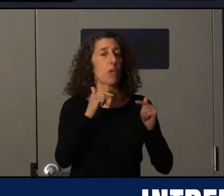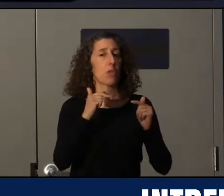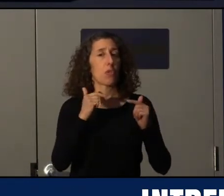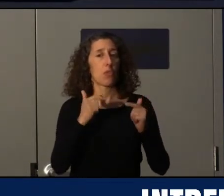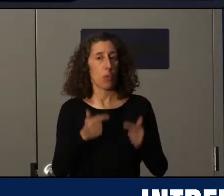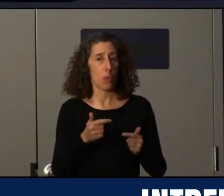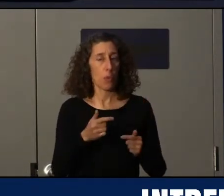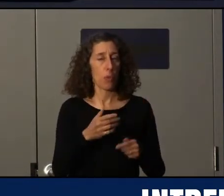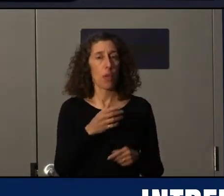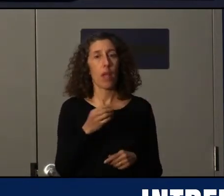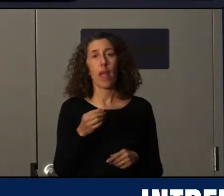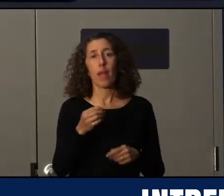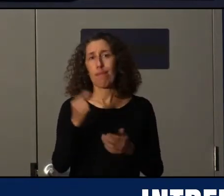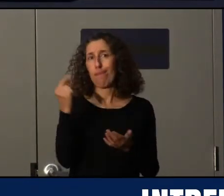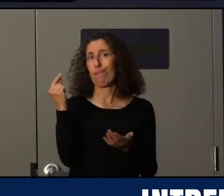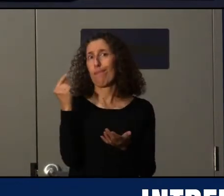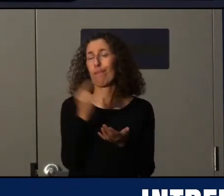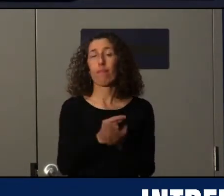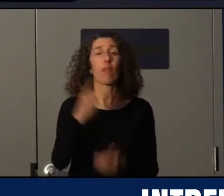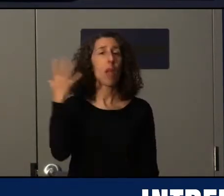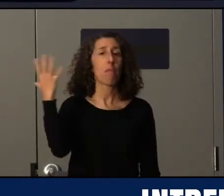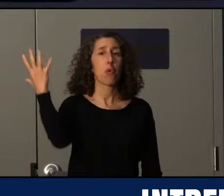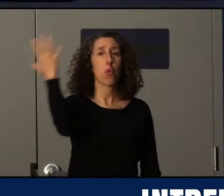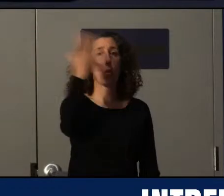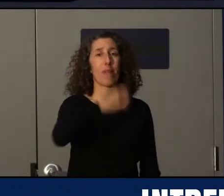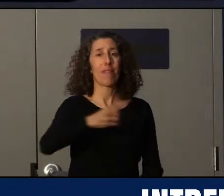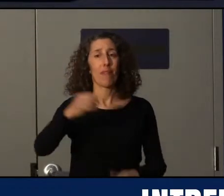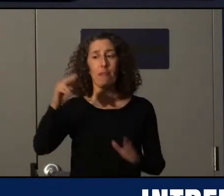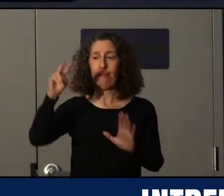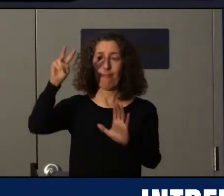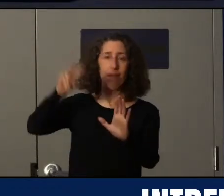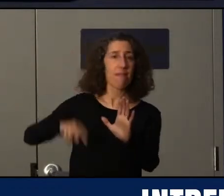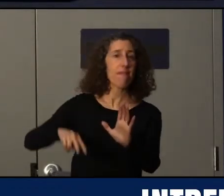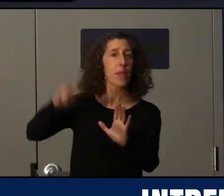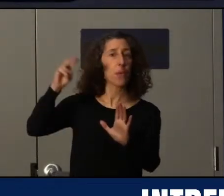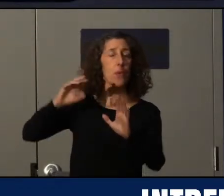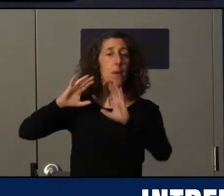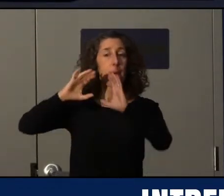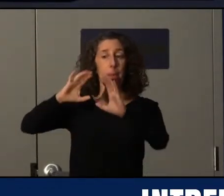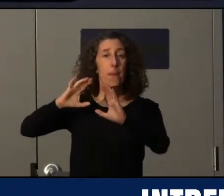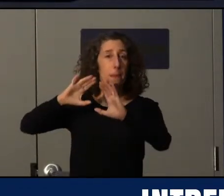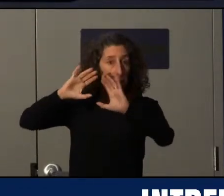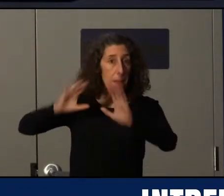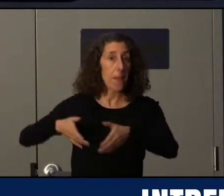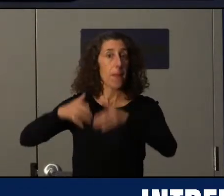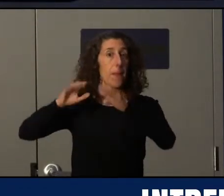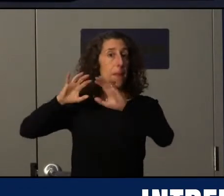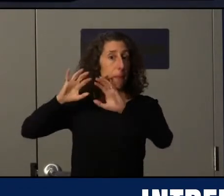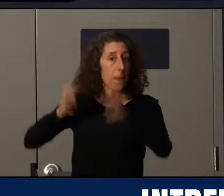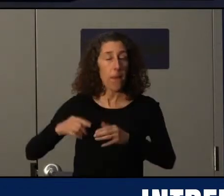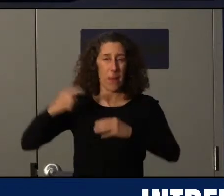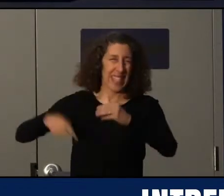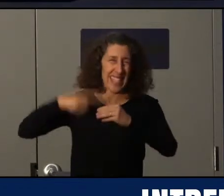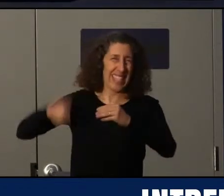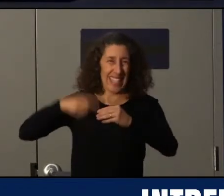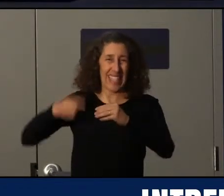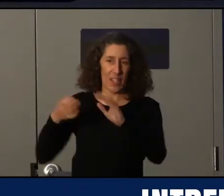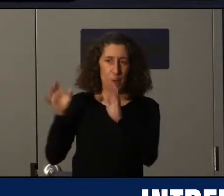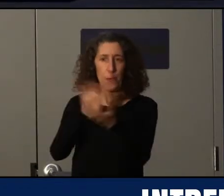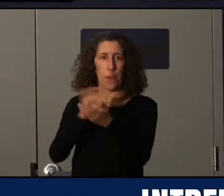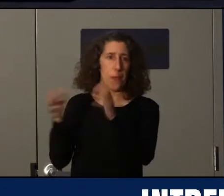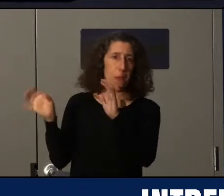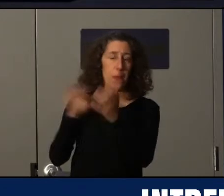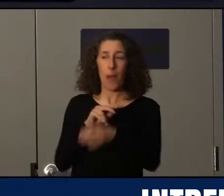out the window, whether it's 250 miles or 250,000 miles. And now you're going to go to Mars. And that, I think at